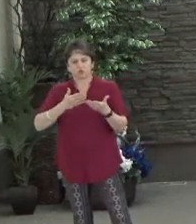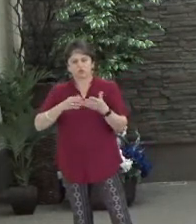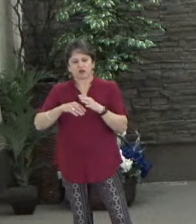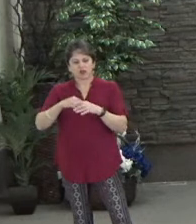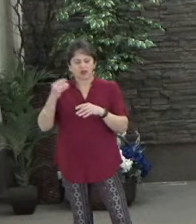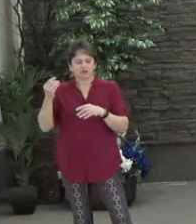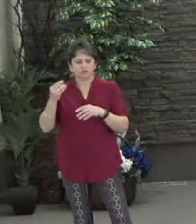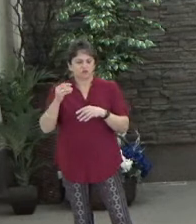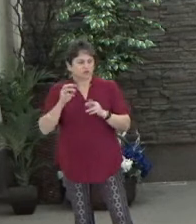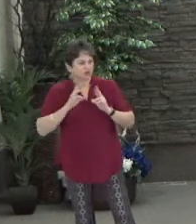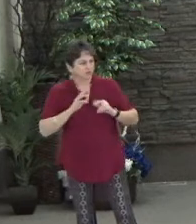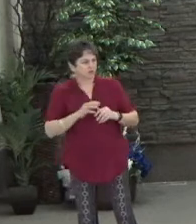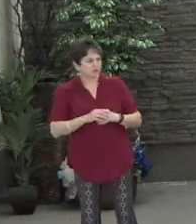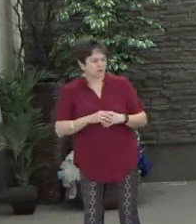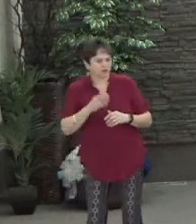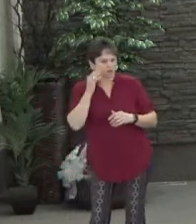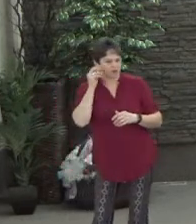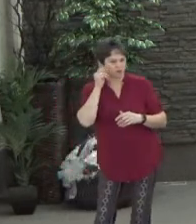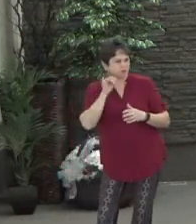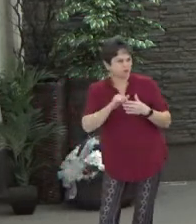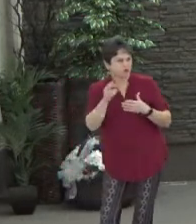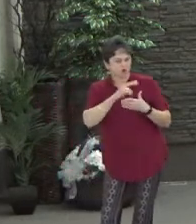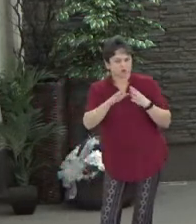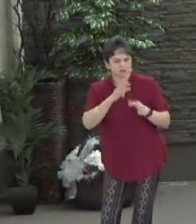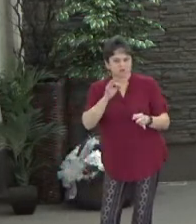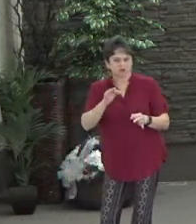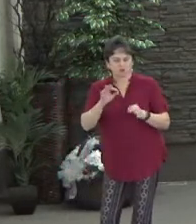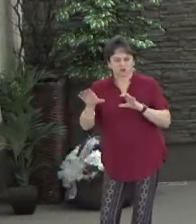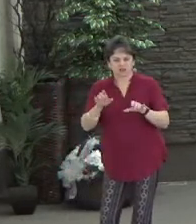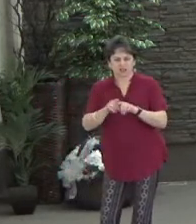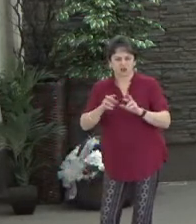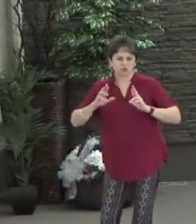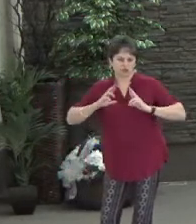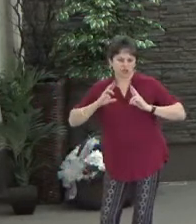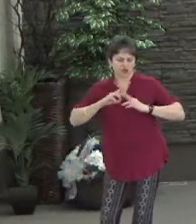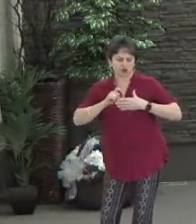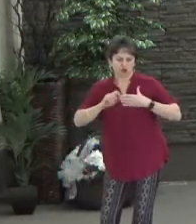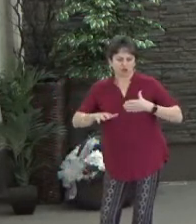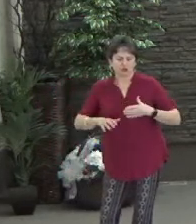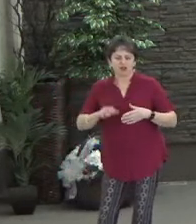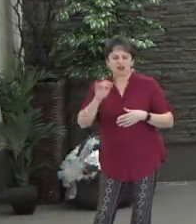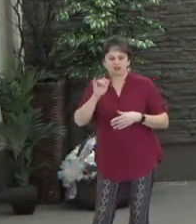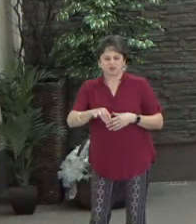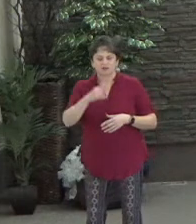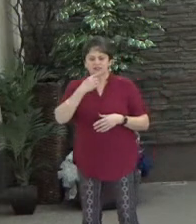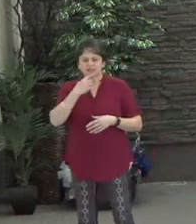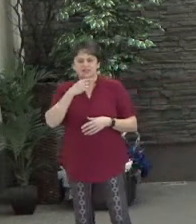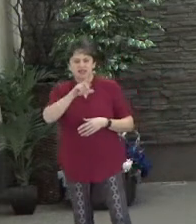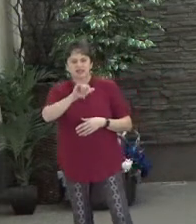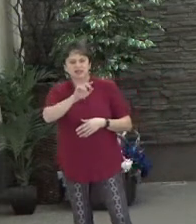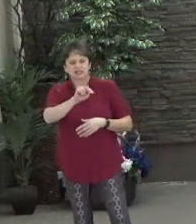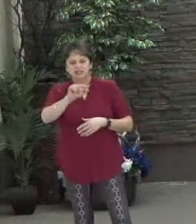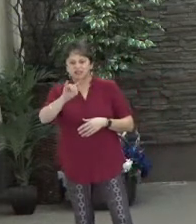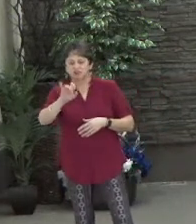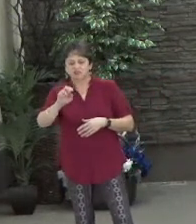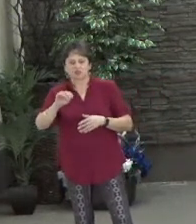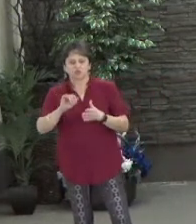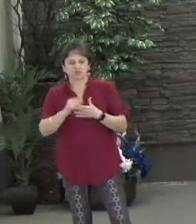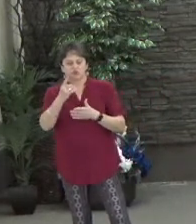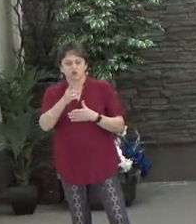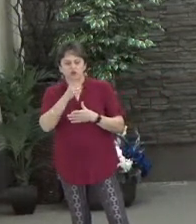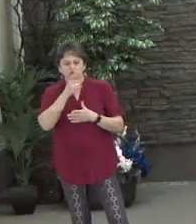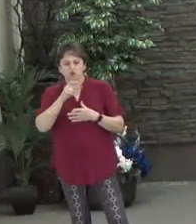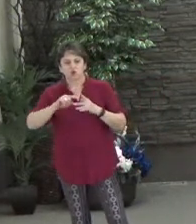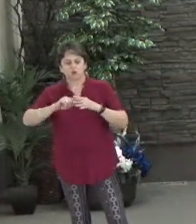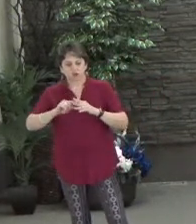retirement. You've heard me talk about how the Holy Spirit was treated like a retired author. This guy says that Lynn Anderson was the one